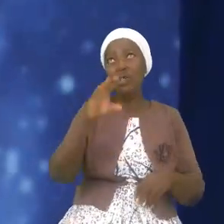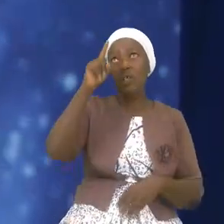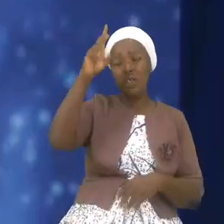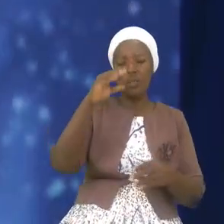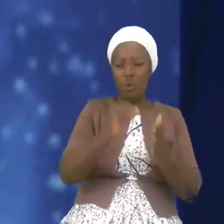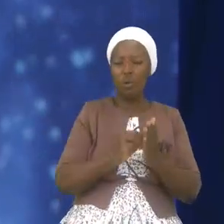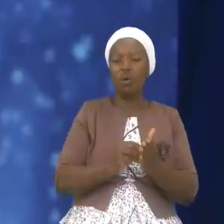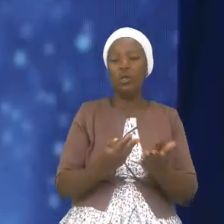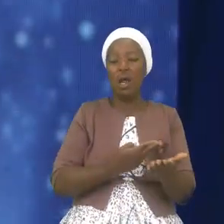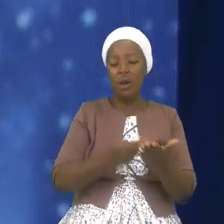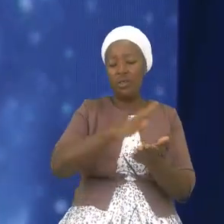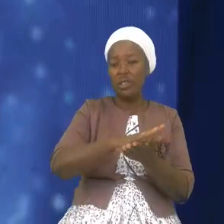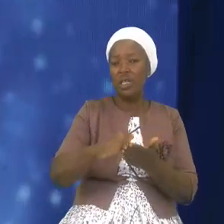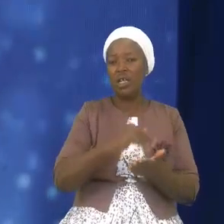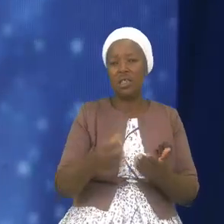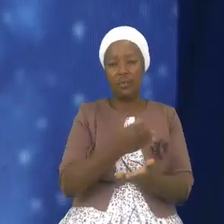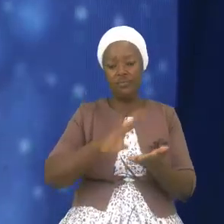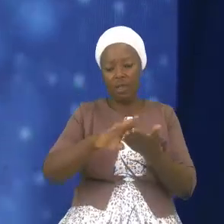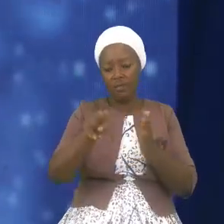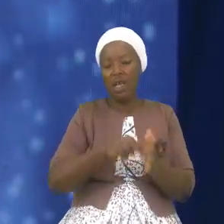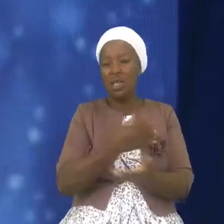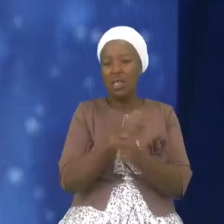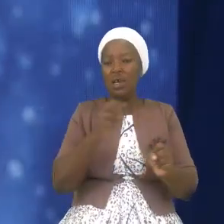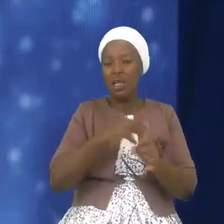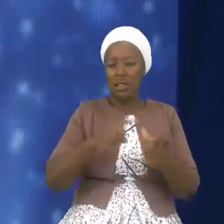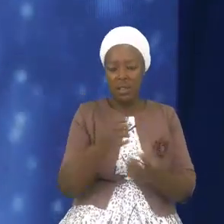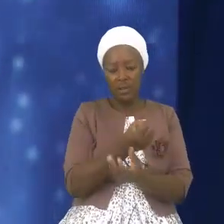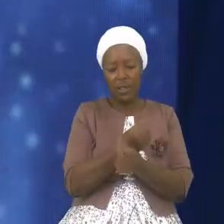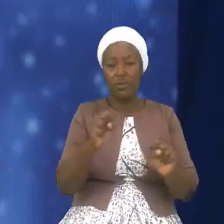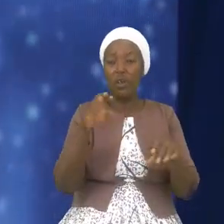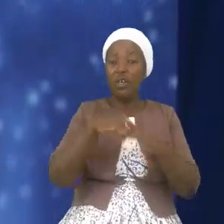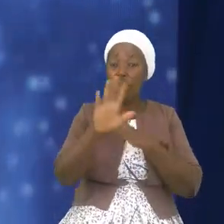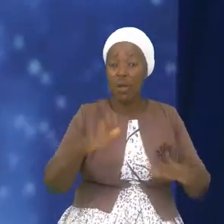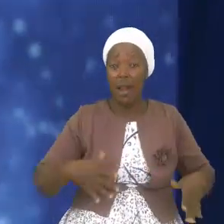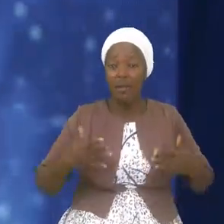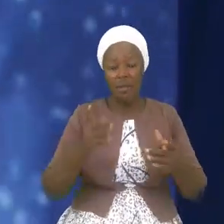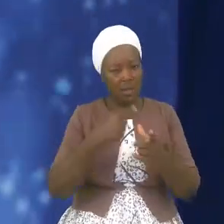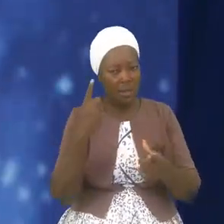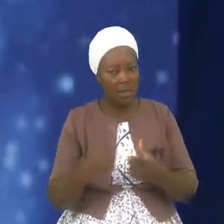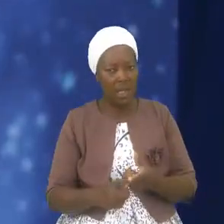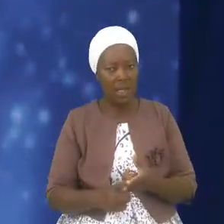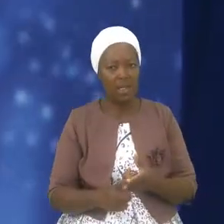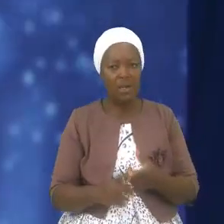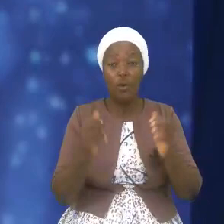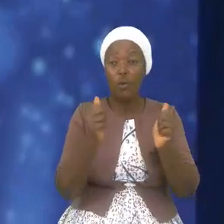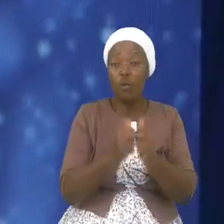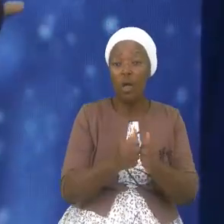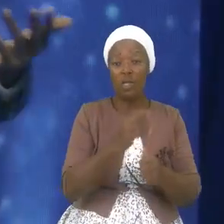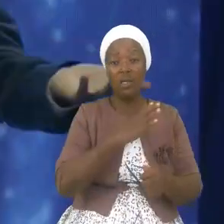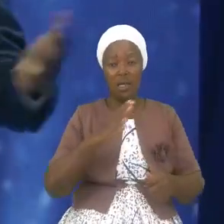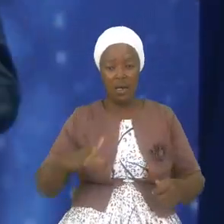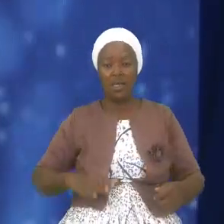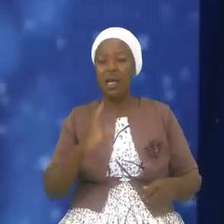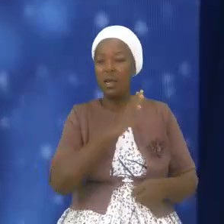salvation in your life, then with Christ, Christ in you, and you in Christ, You are weighed and